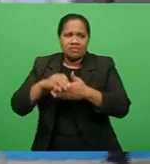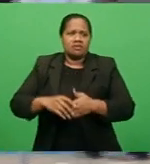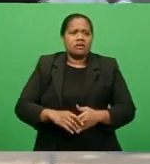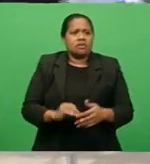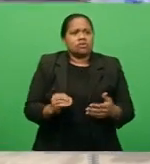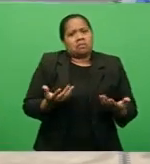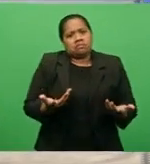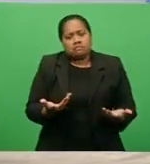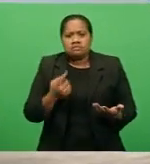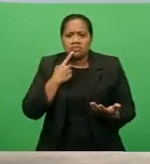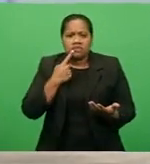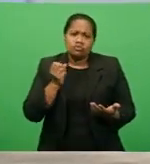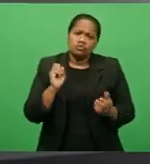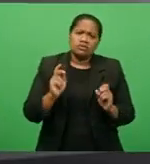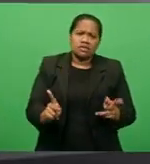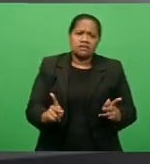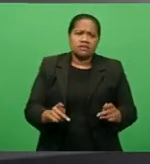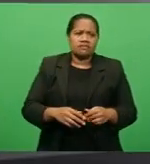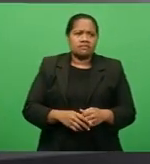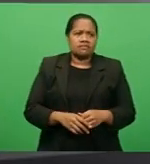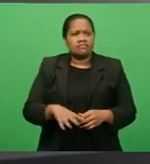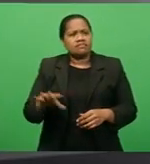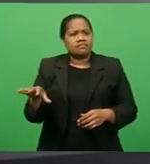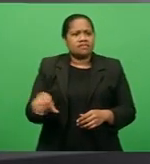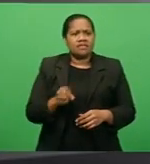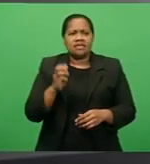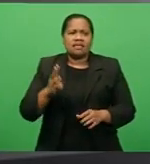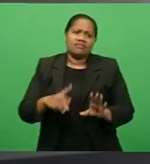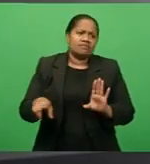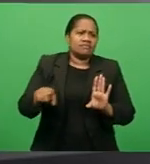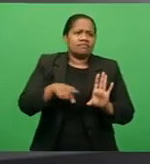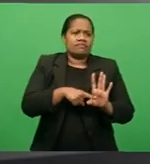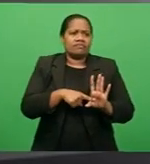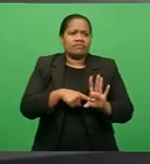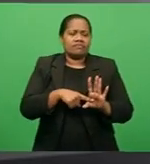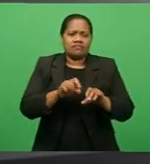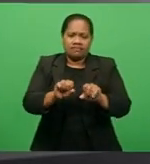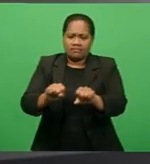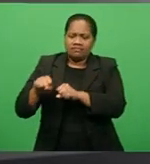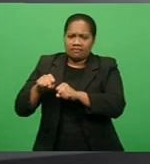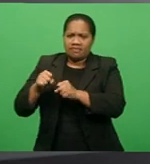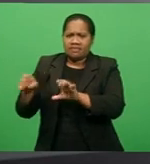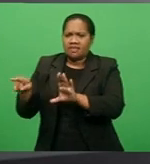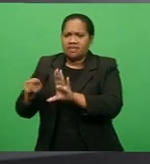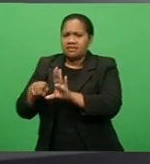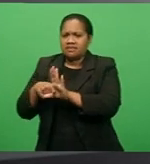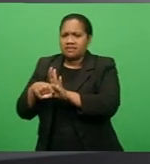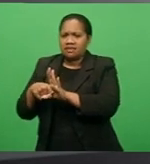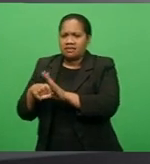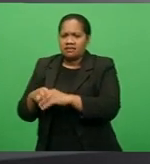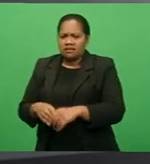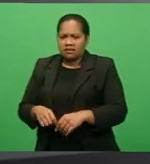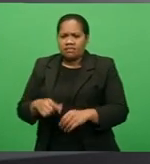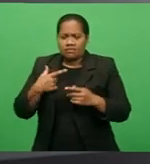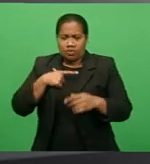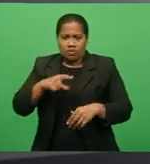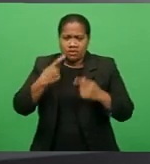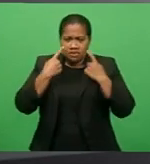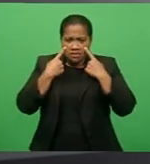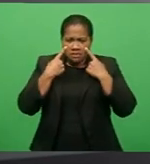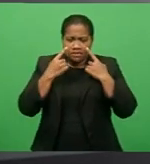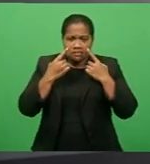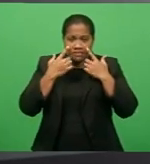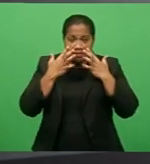just take him inside, block in the cell. Since it's curfew hours, and why they are roaming around